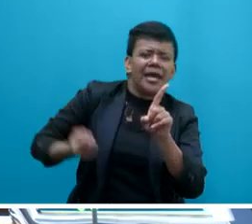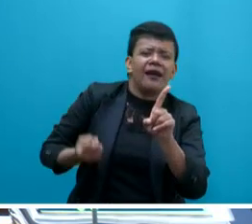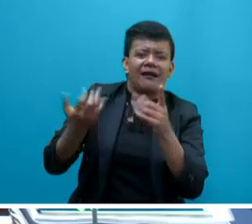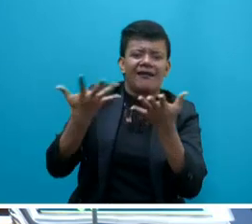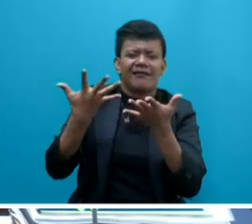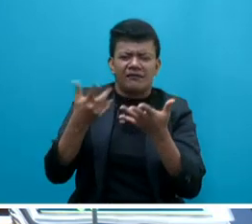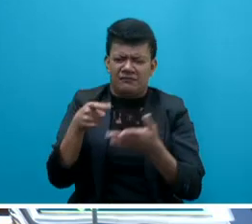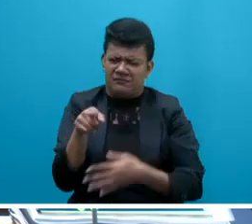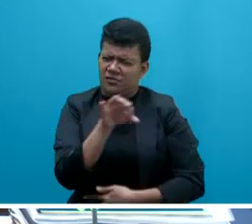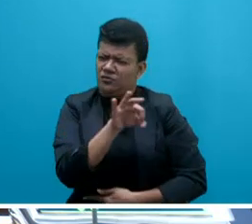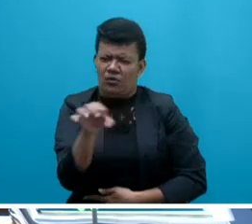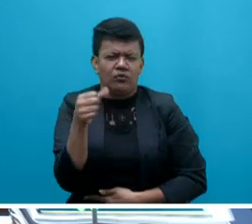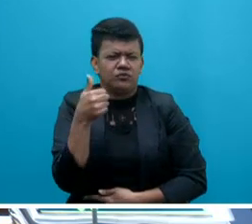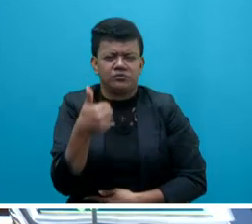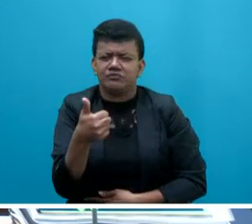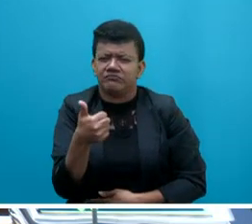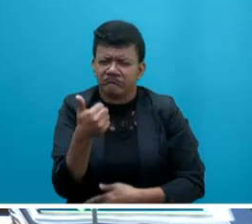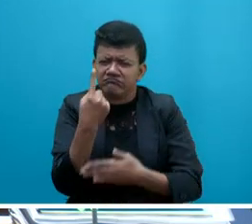incident